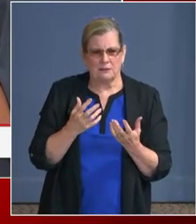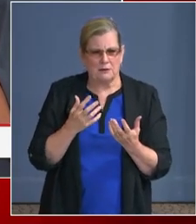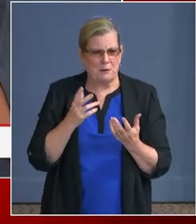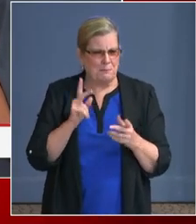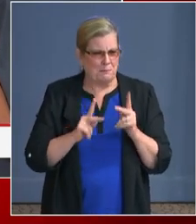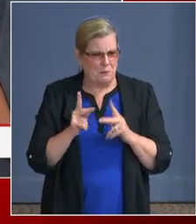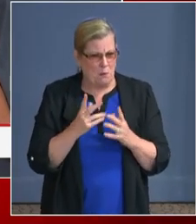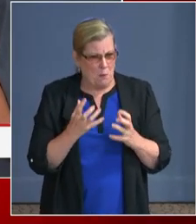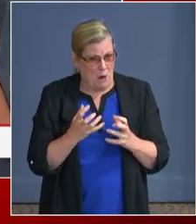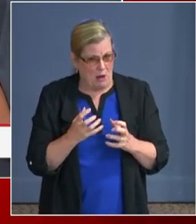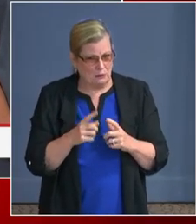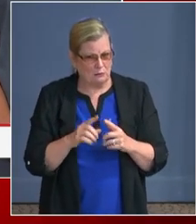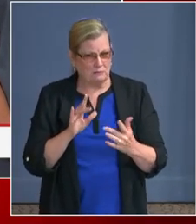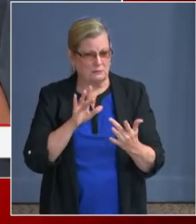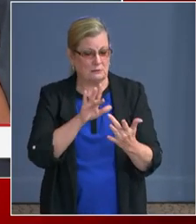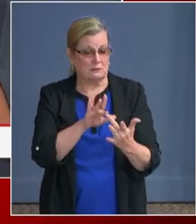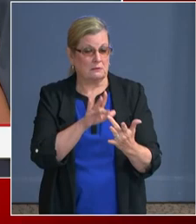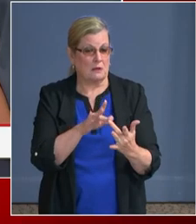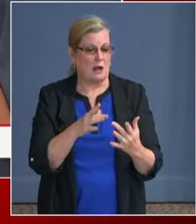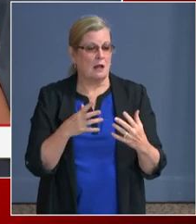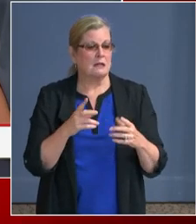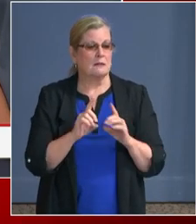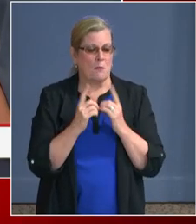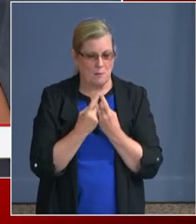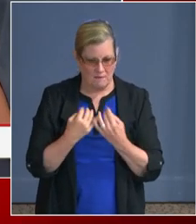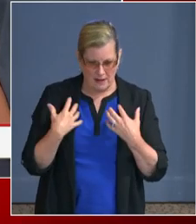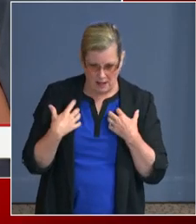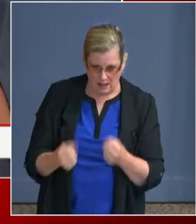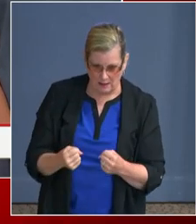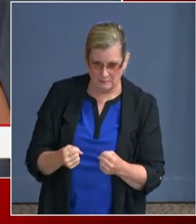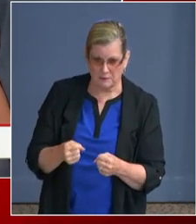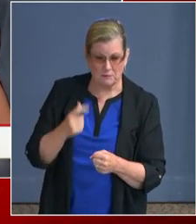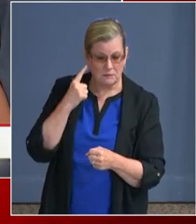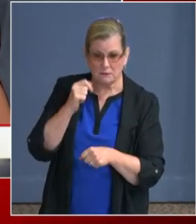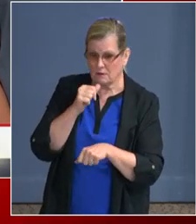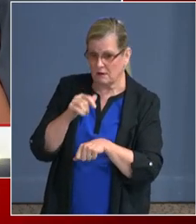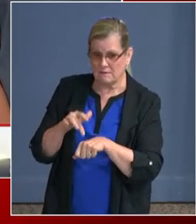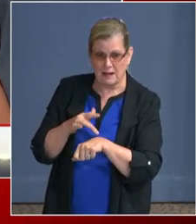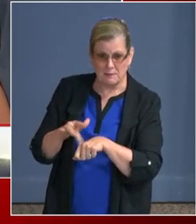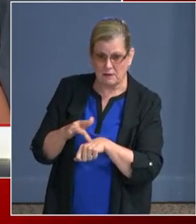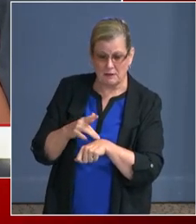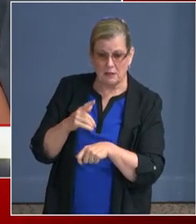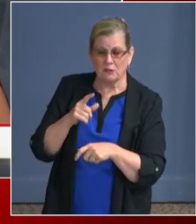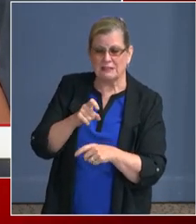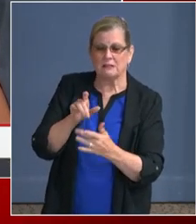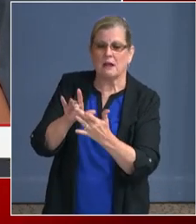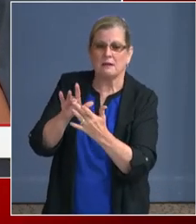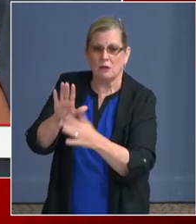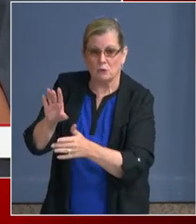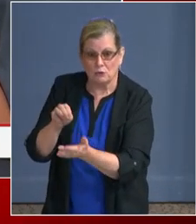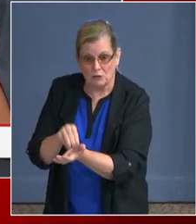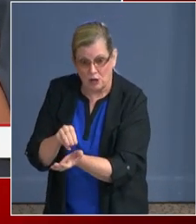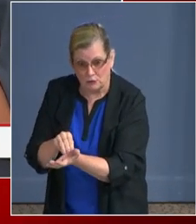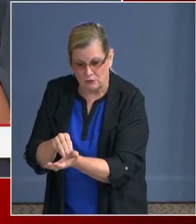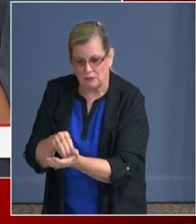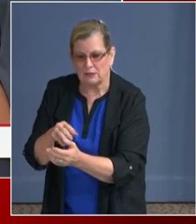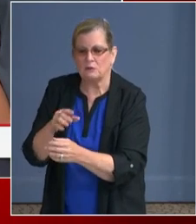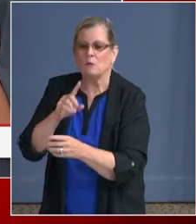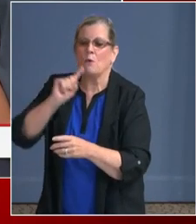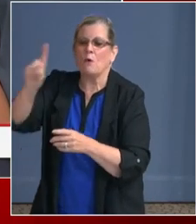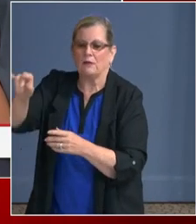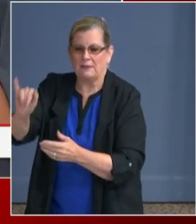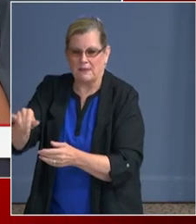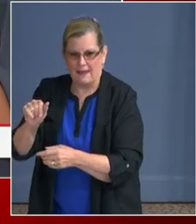antibody test is. They are available if you contact your doctor and your doctor orders one. So if anybody has